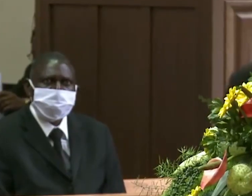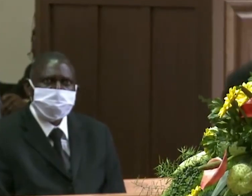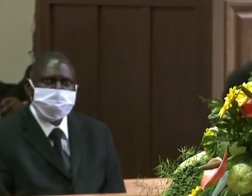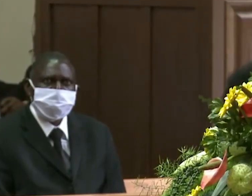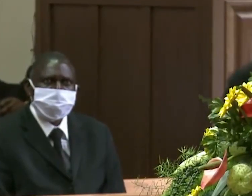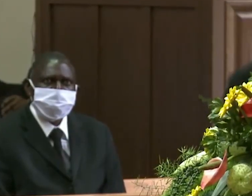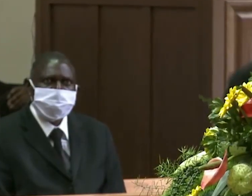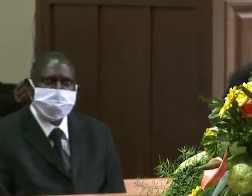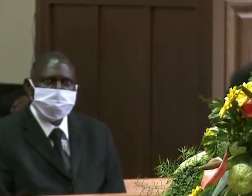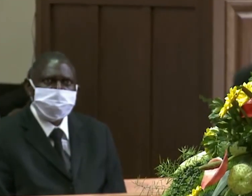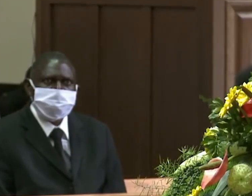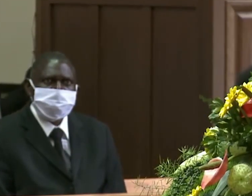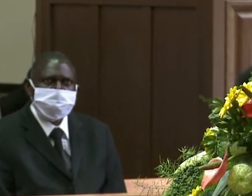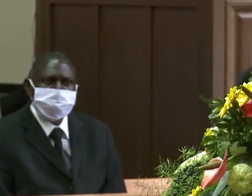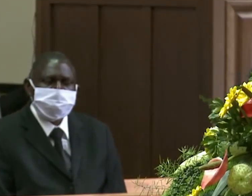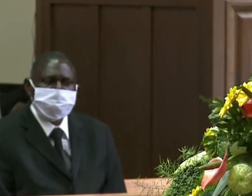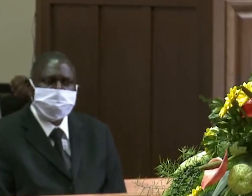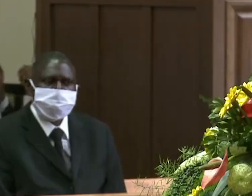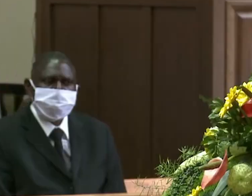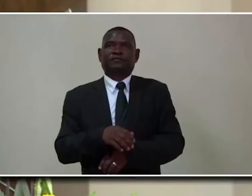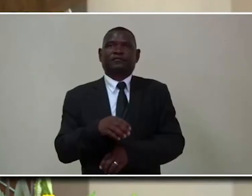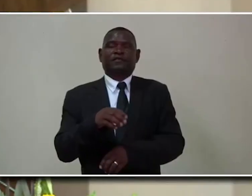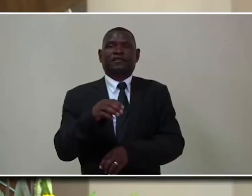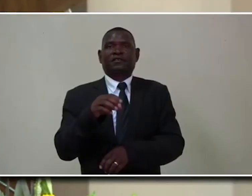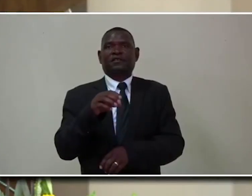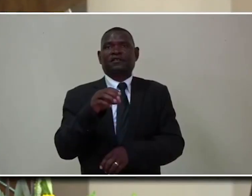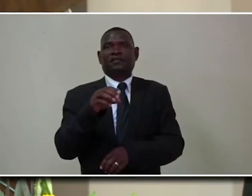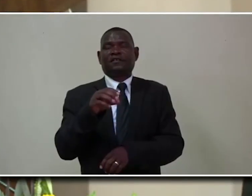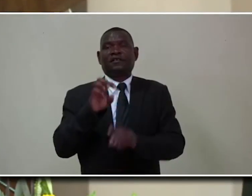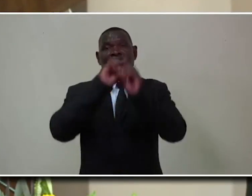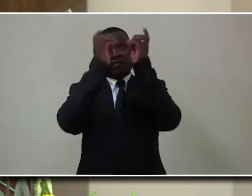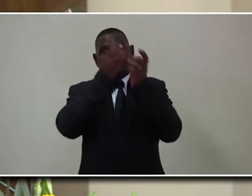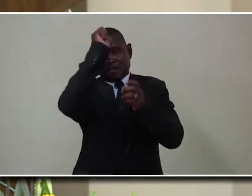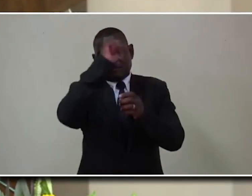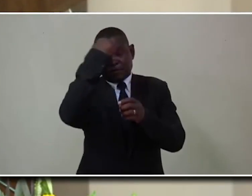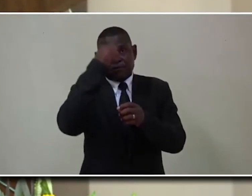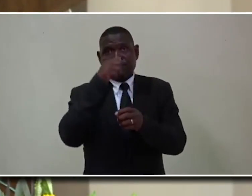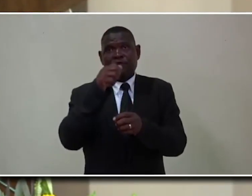Mutumwi wachigawo Duncan Mfune. The disapostle Shadrach Luwasi, who served in East Africa.